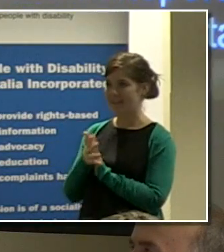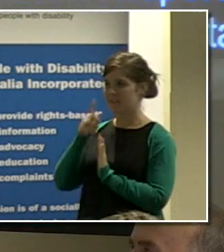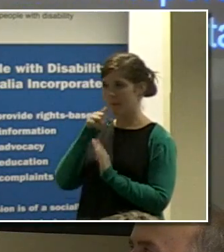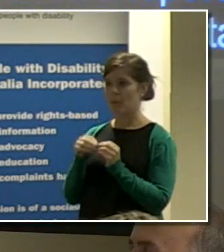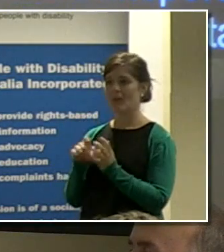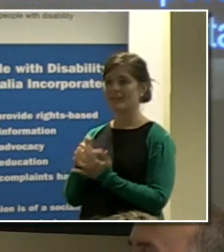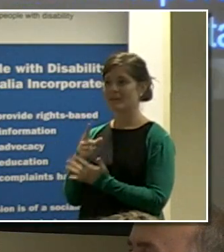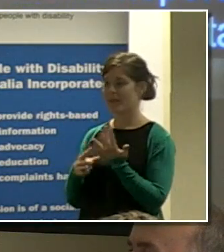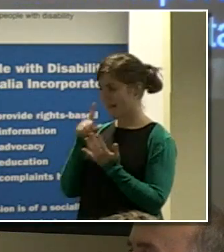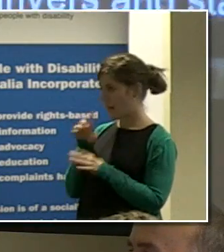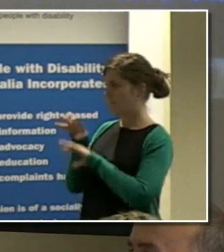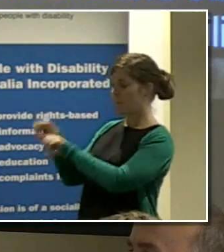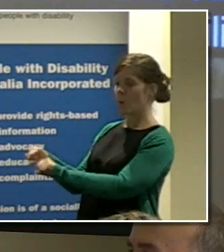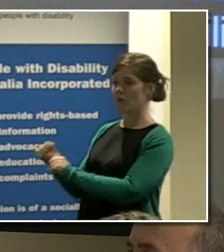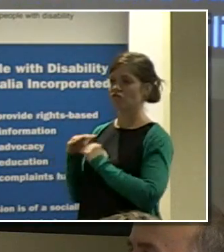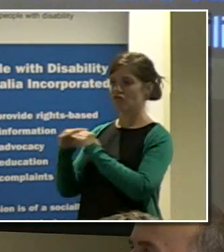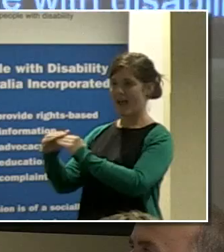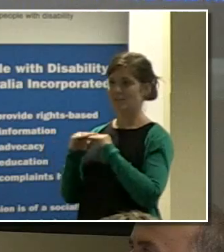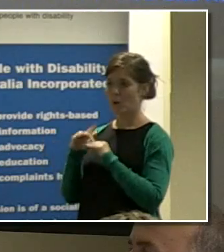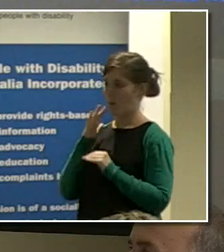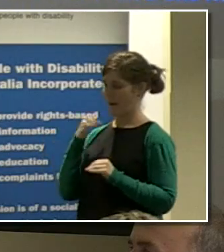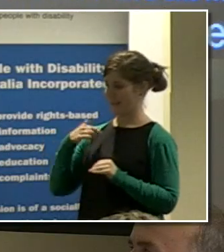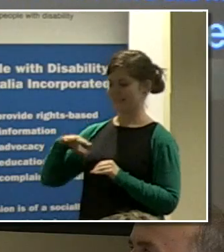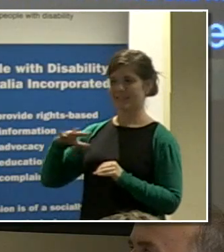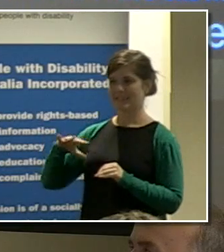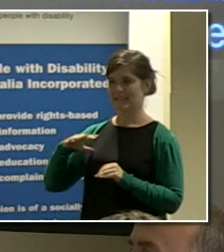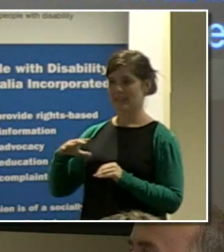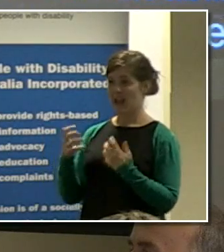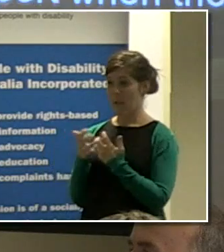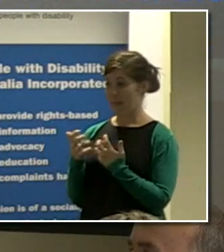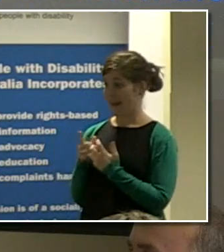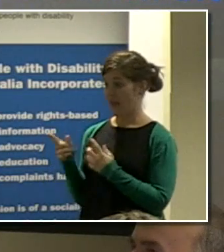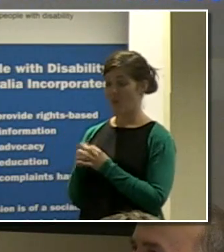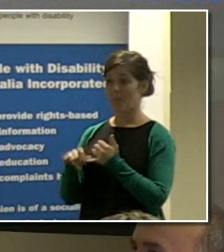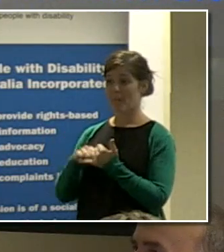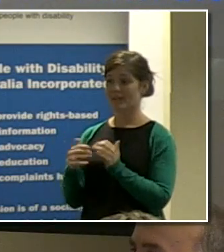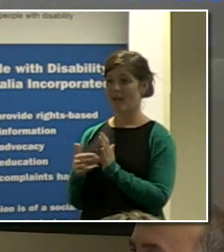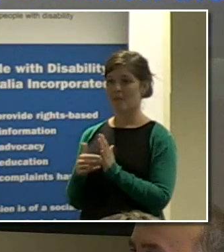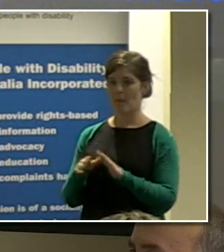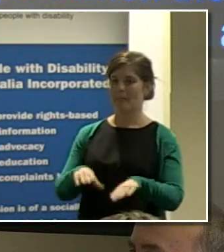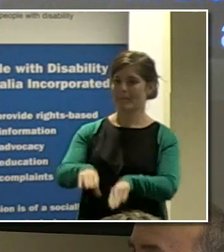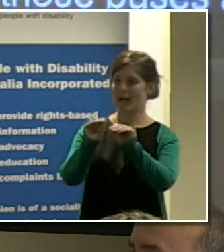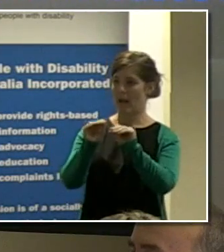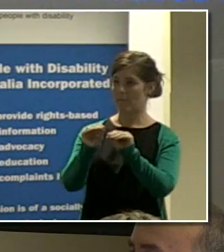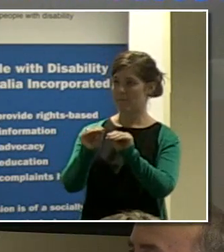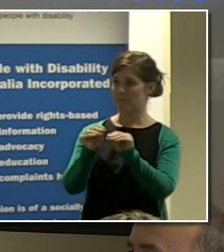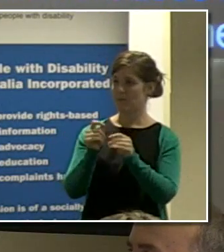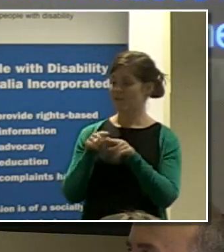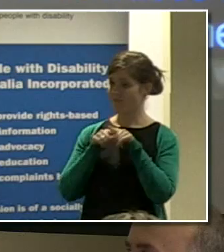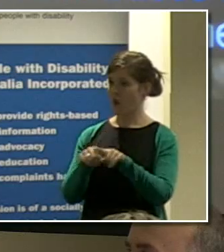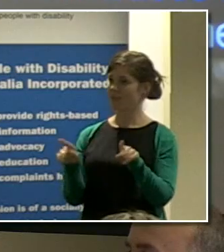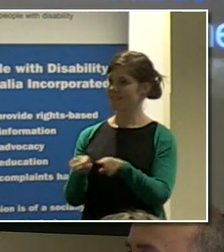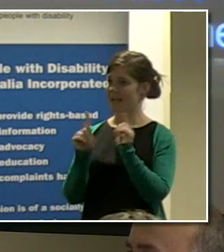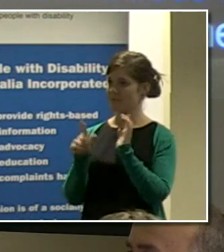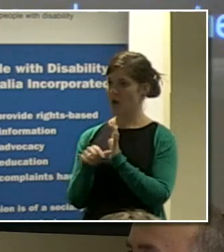disability to book transport when they need it. You know, a lot of those buses at the moment pick people up when the bus says it's coming, when the